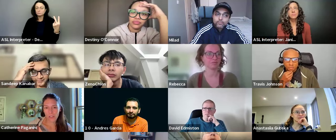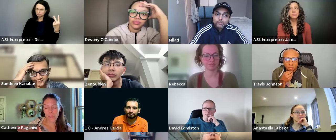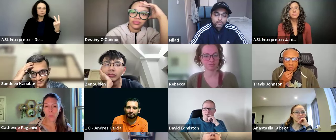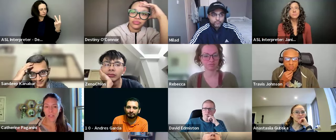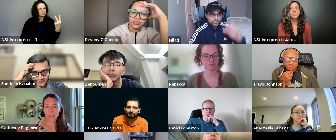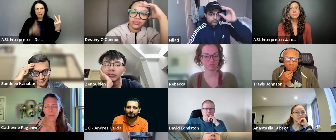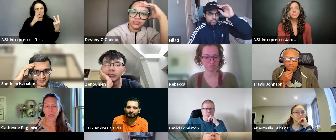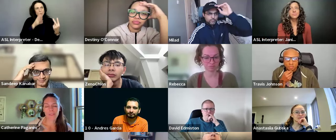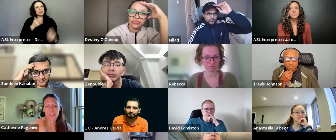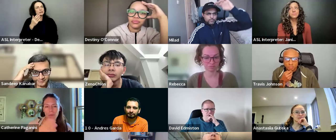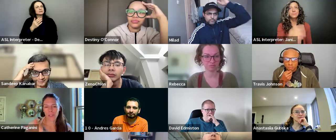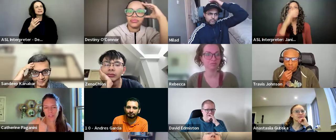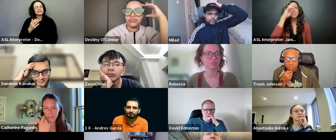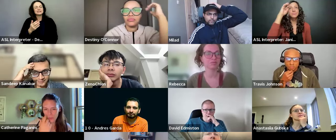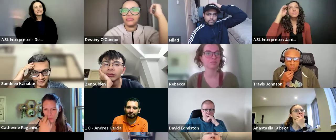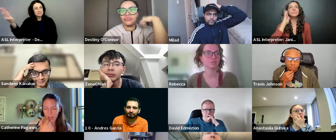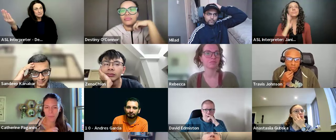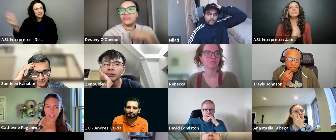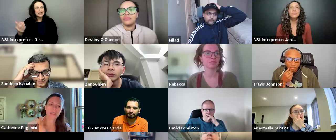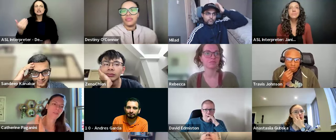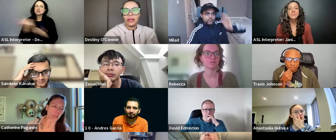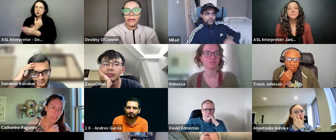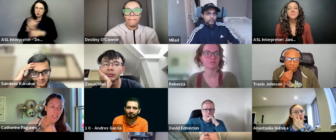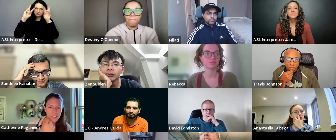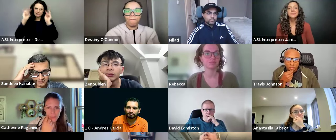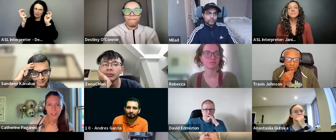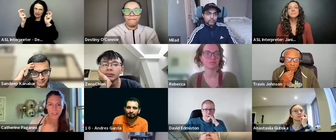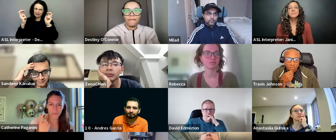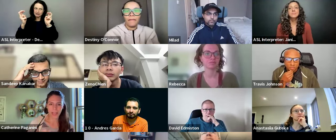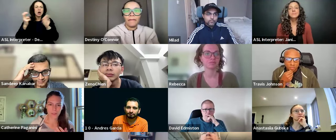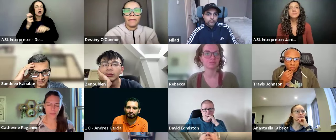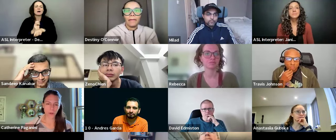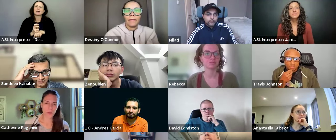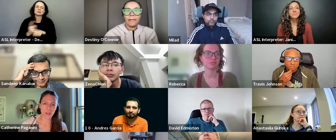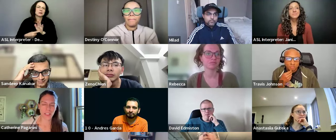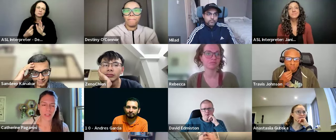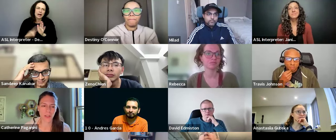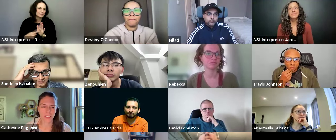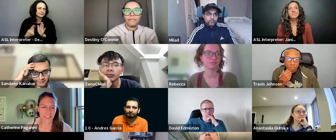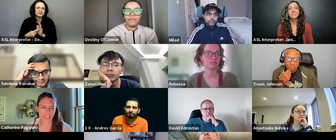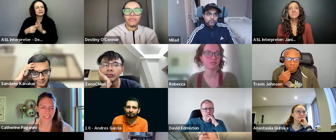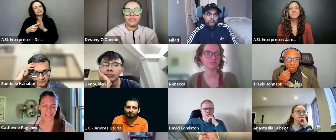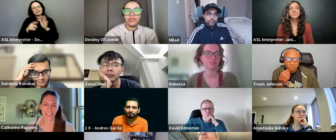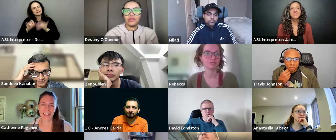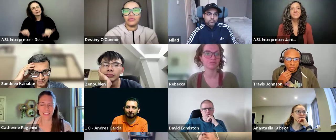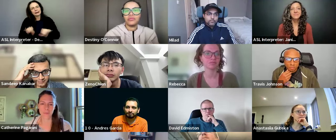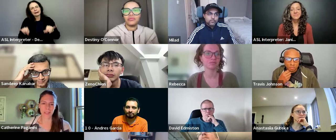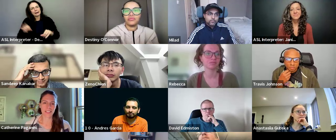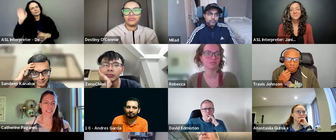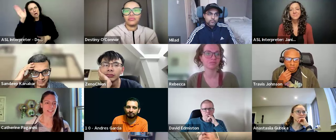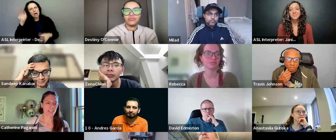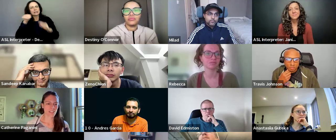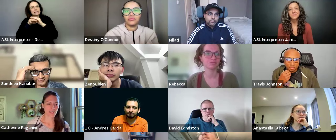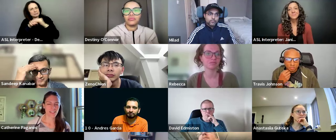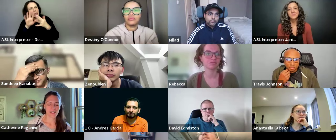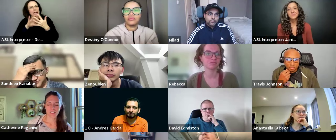They're only going to submit one, but we have to come with a new topic, which is a little bit hard sometimes because we're always talking about